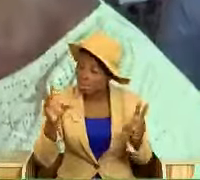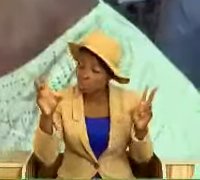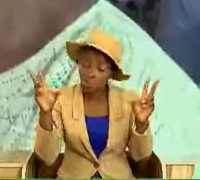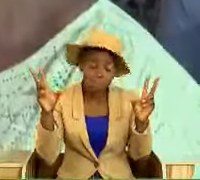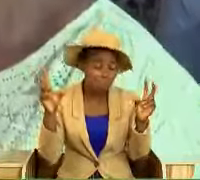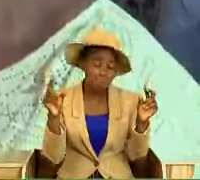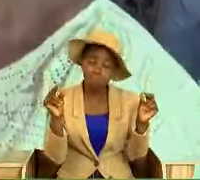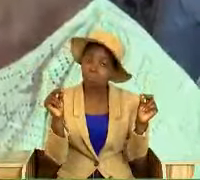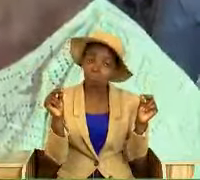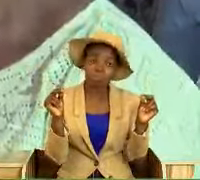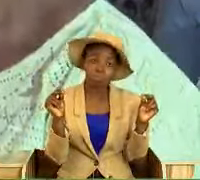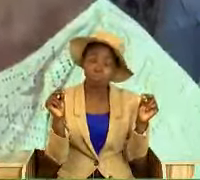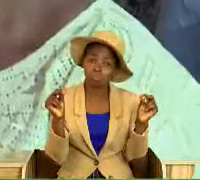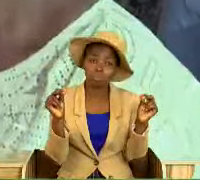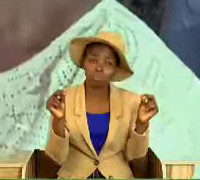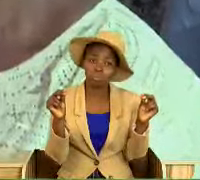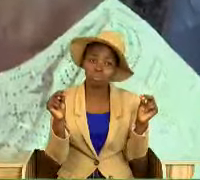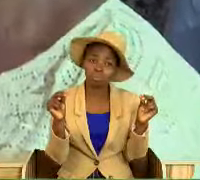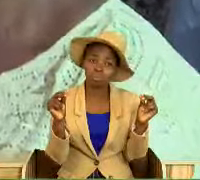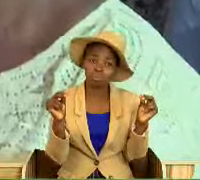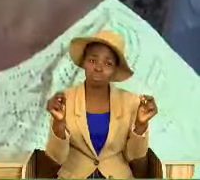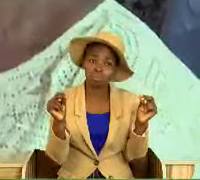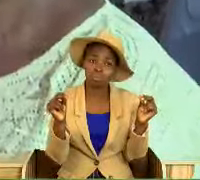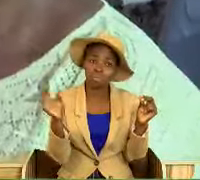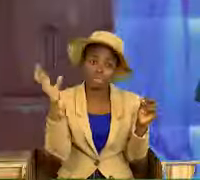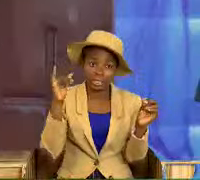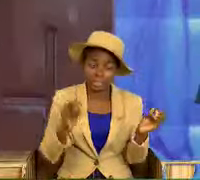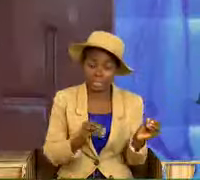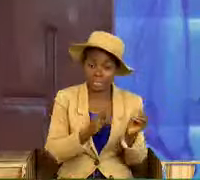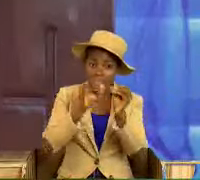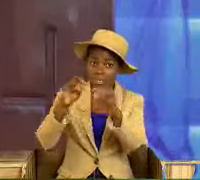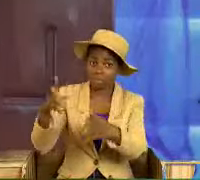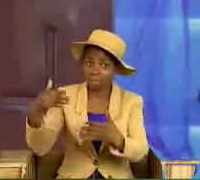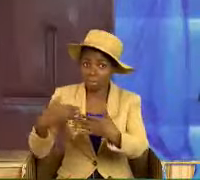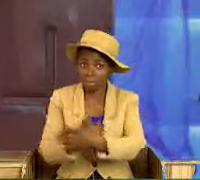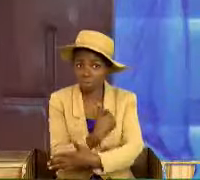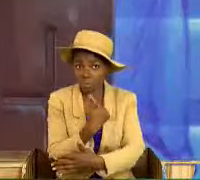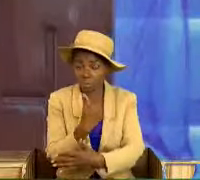no gave the woman a room in the house and they continued